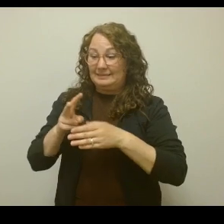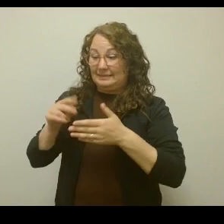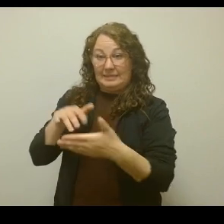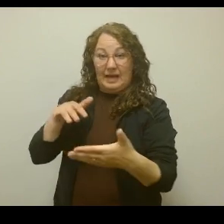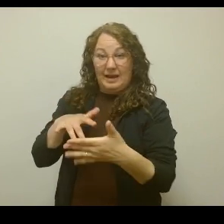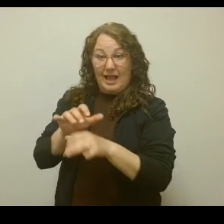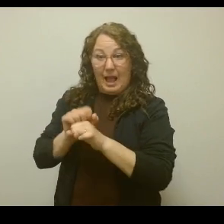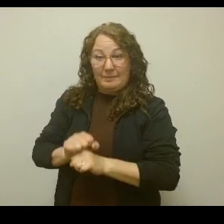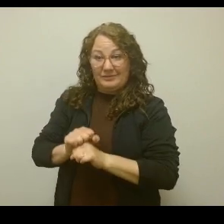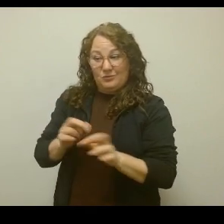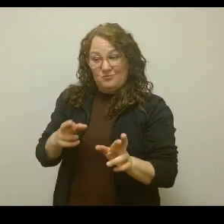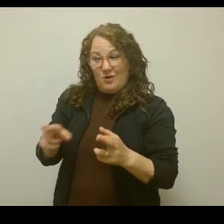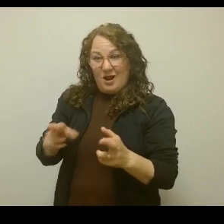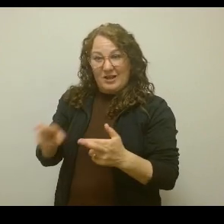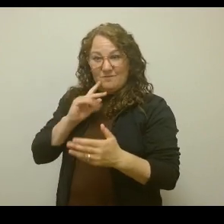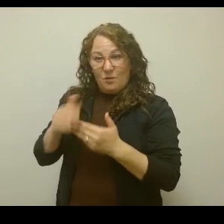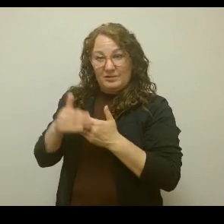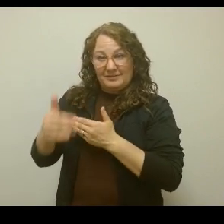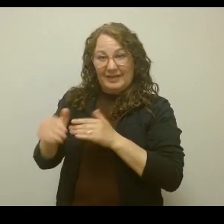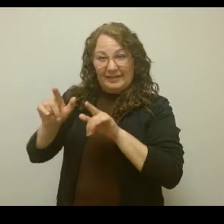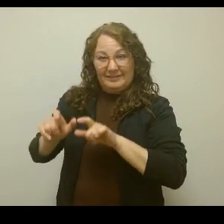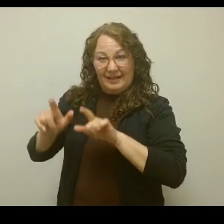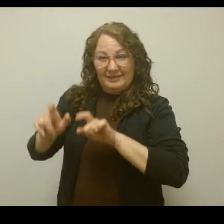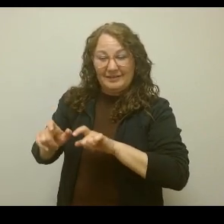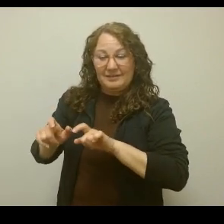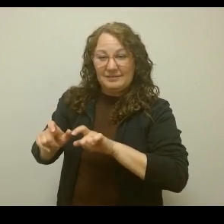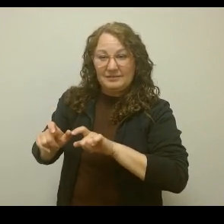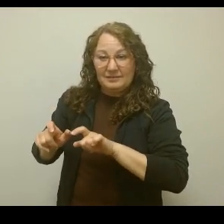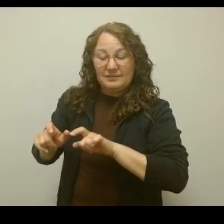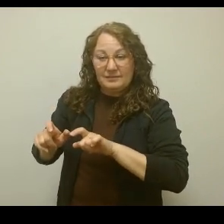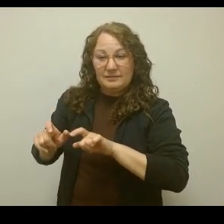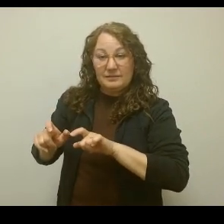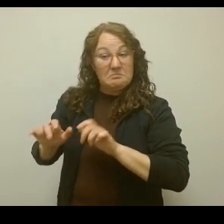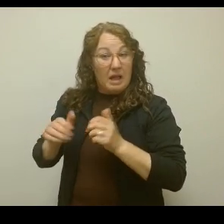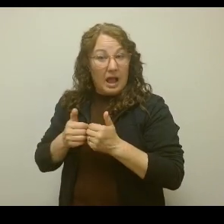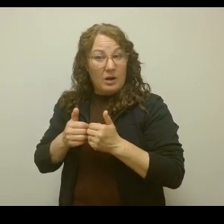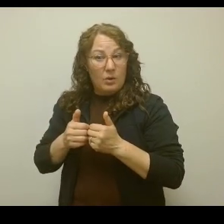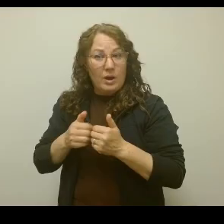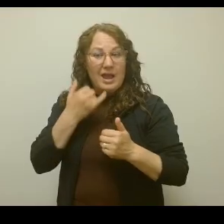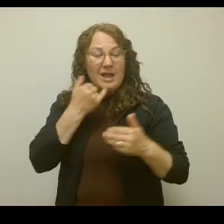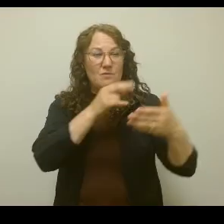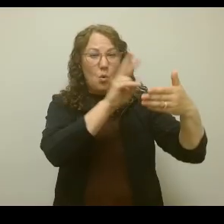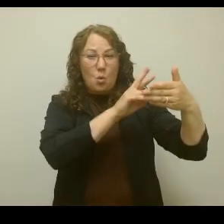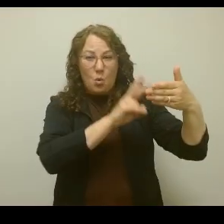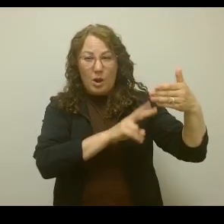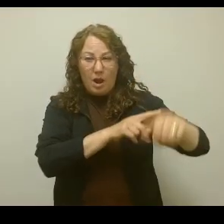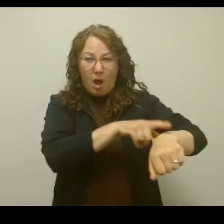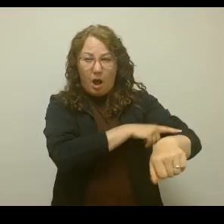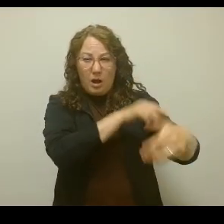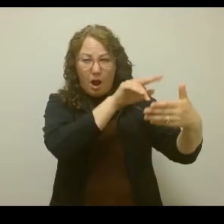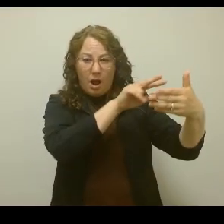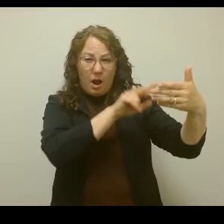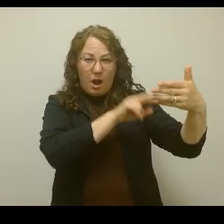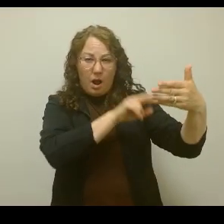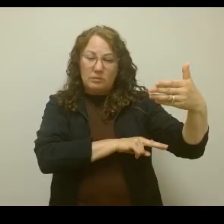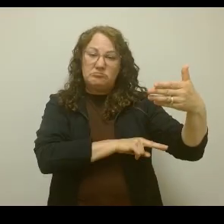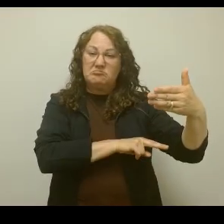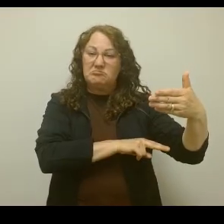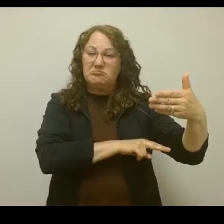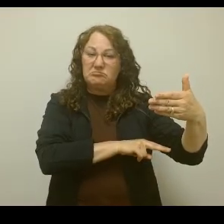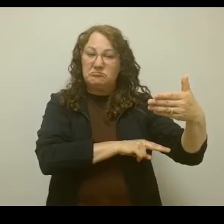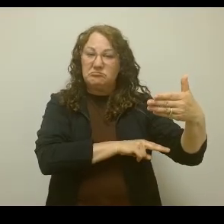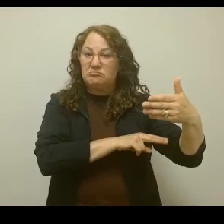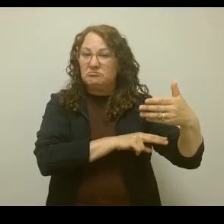and prepare for that next quiz, that next test, is at the end of every day of classes,